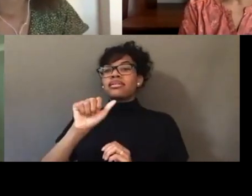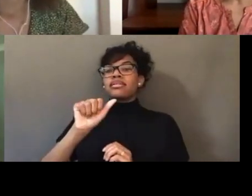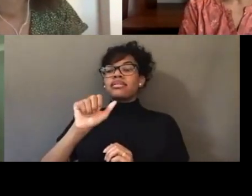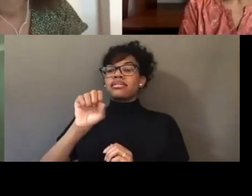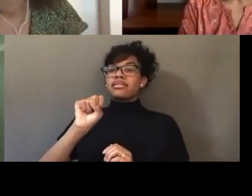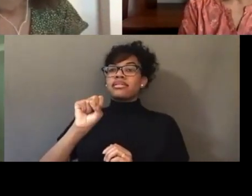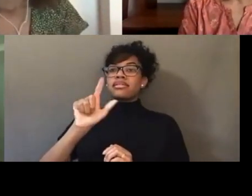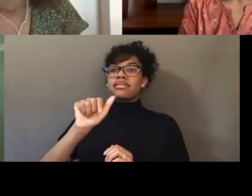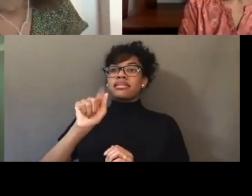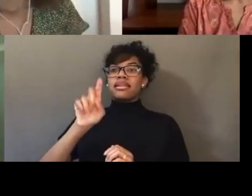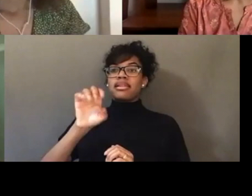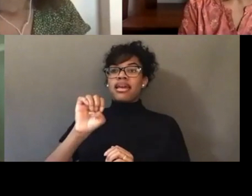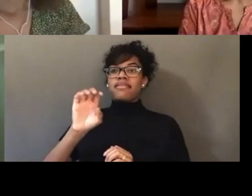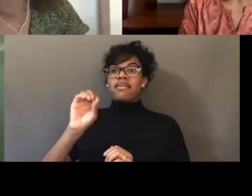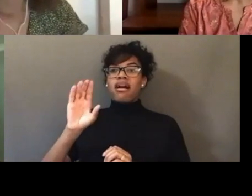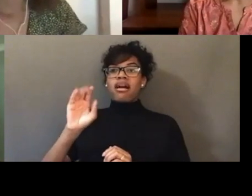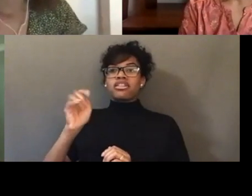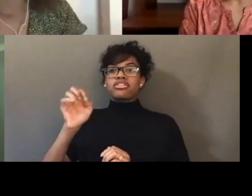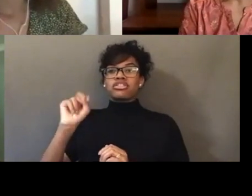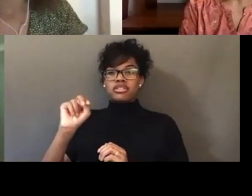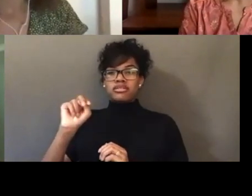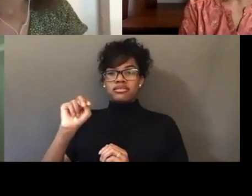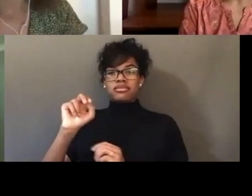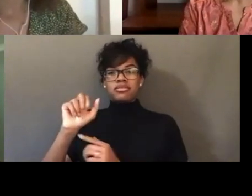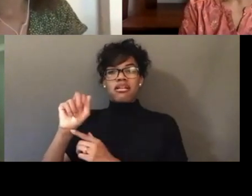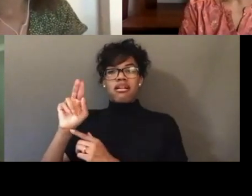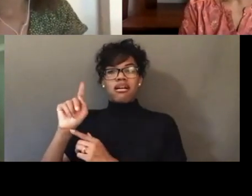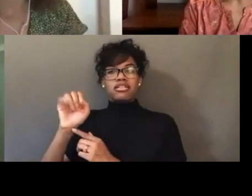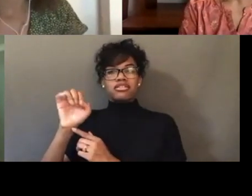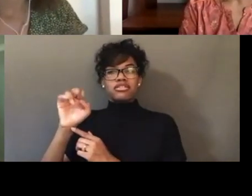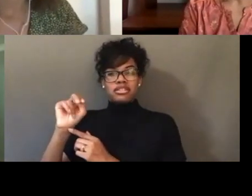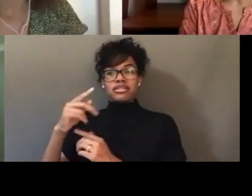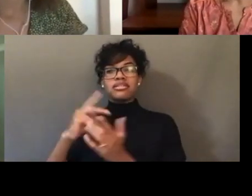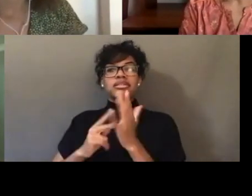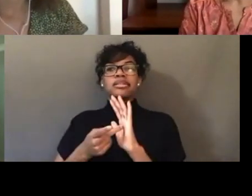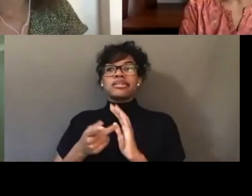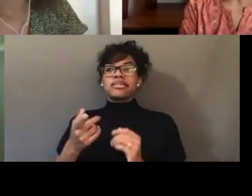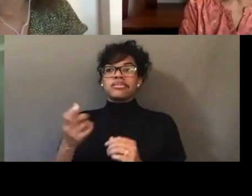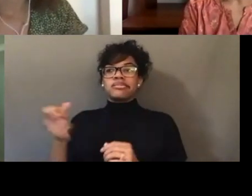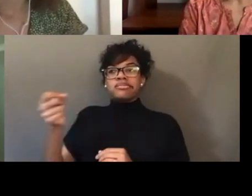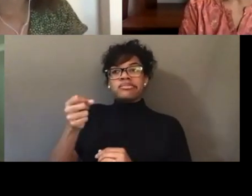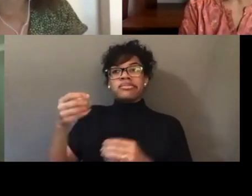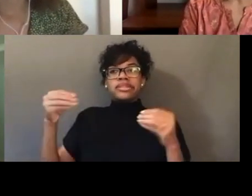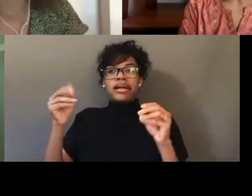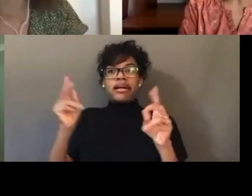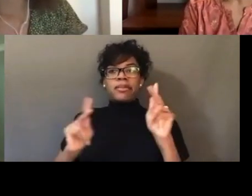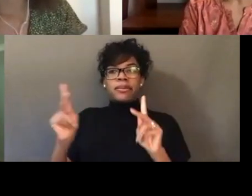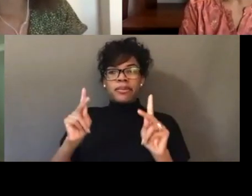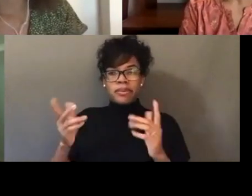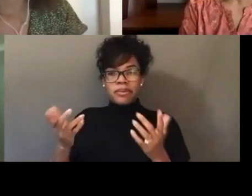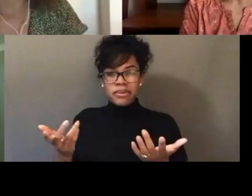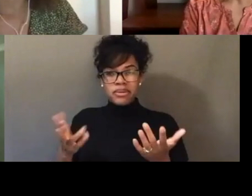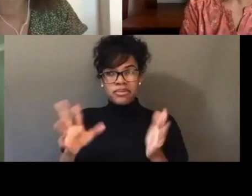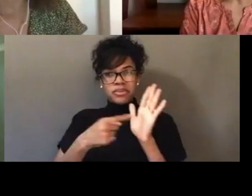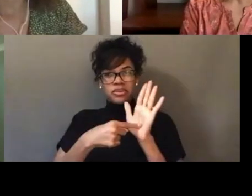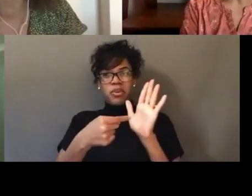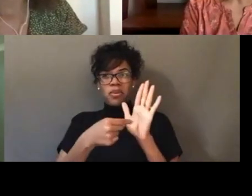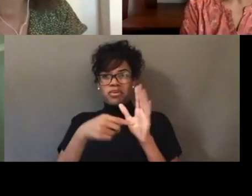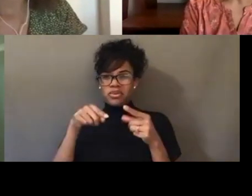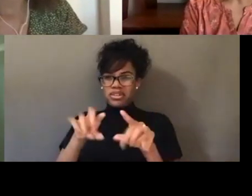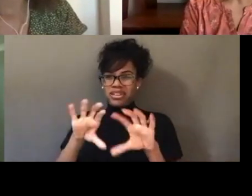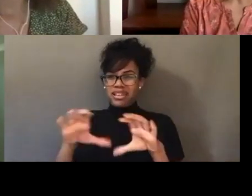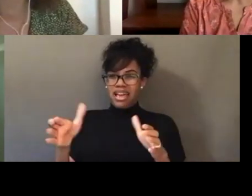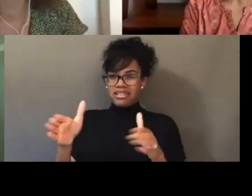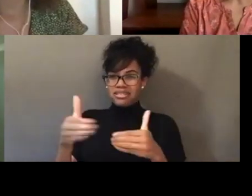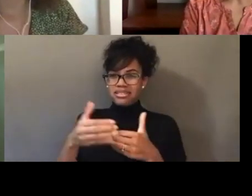You know, imagine how you're, you know, re-traumatizing the students who have had